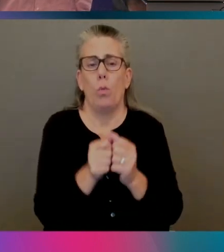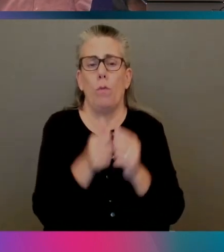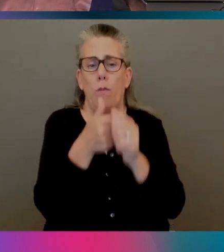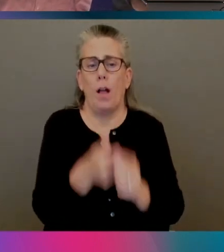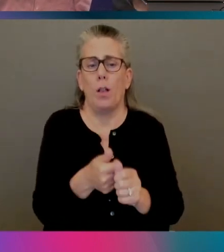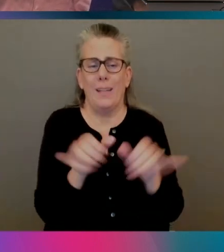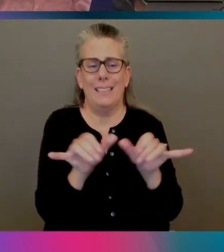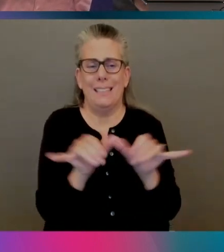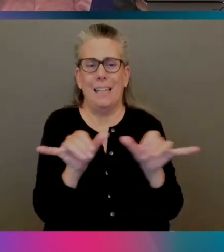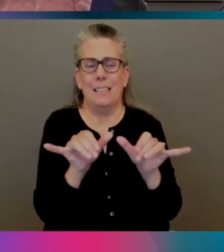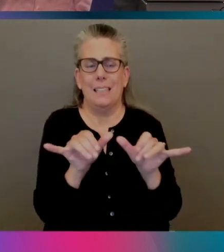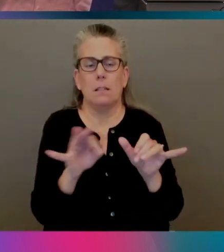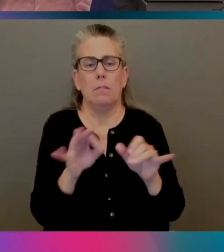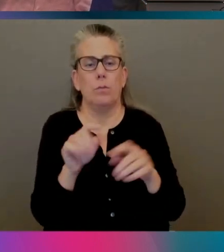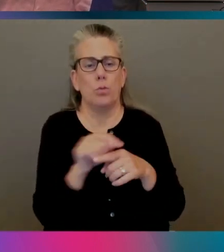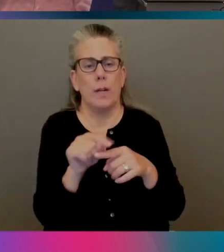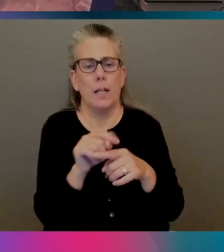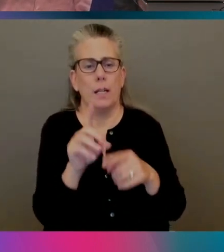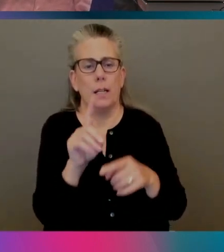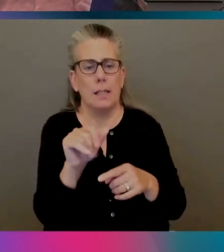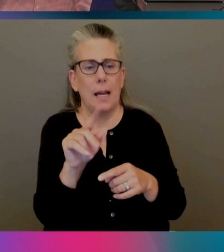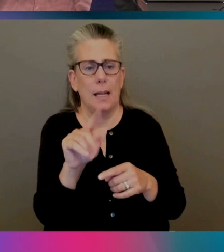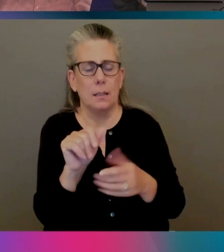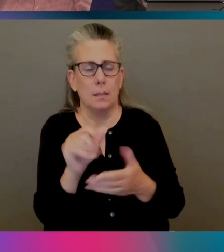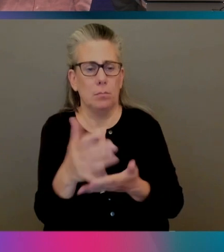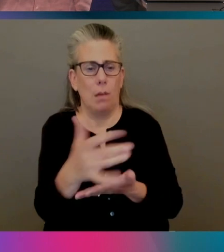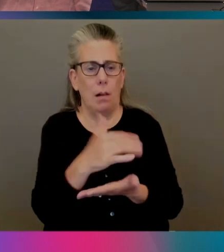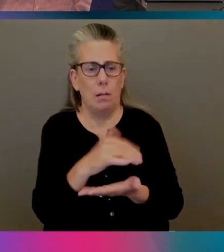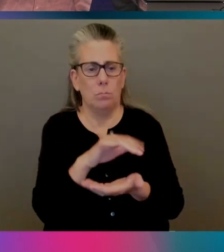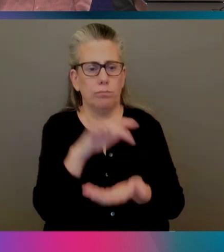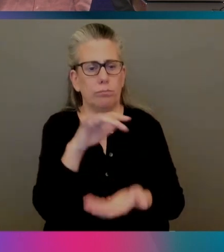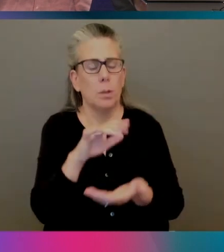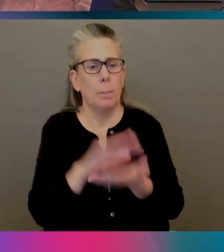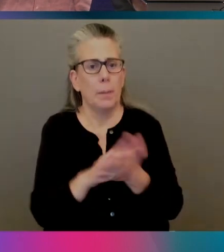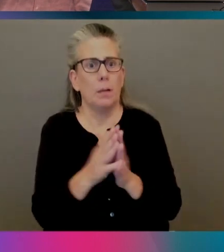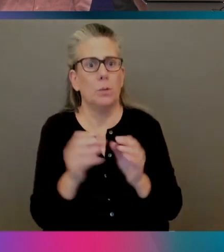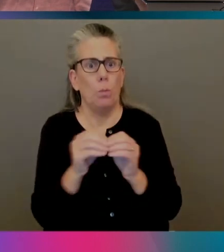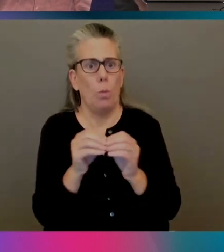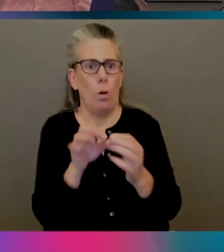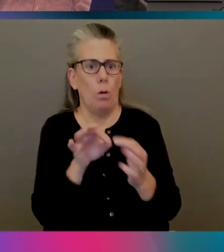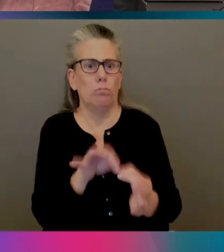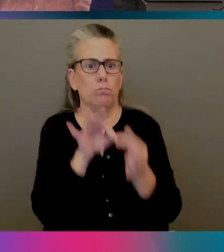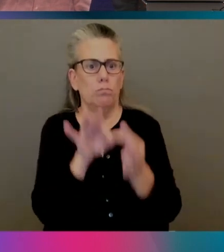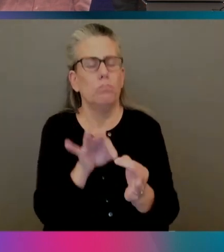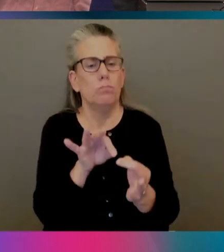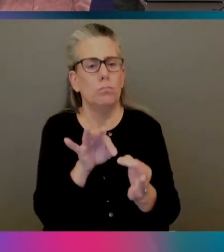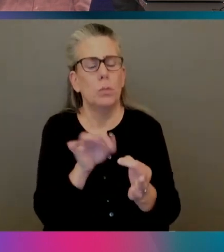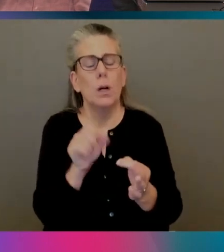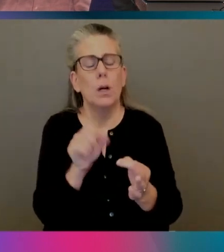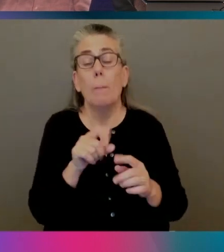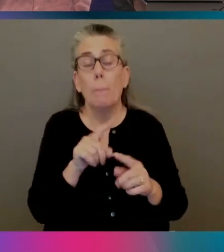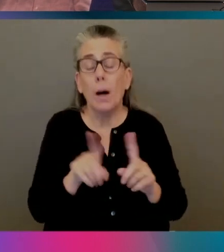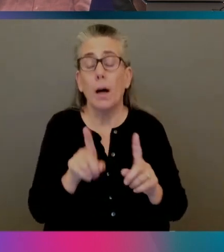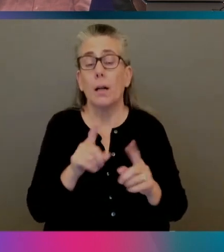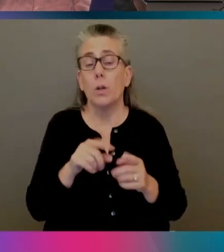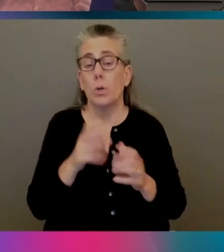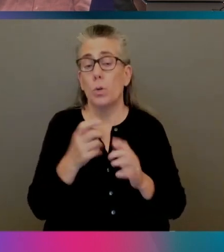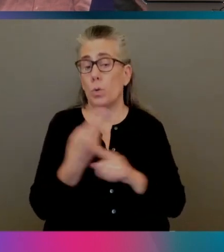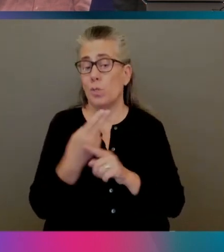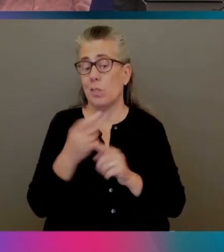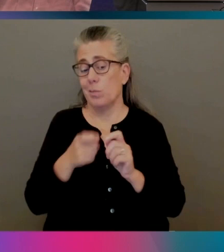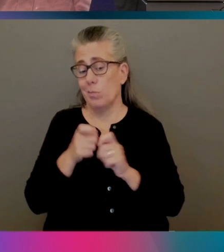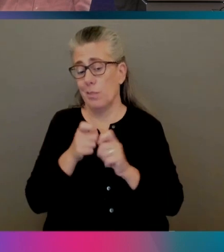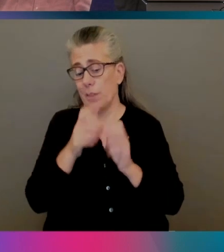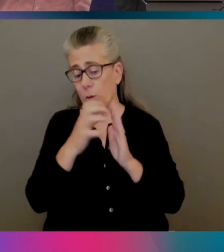it, it will actually be more accurate. But on the other hand, when we are using this publicly available code, not all of that is great code,